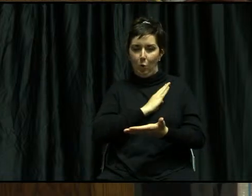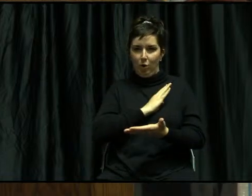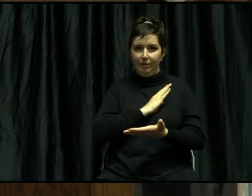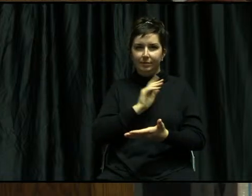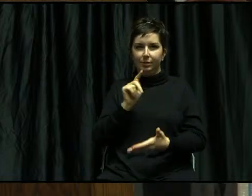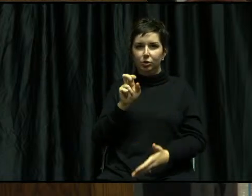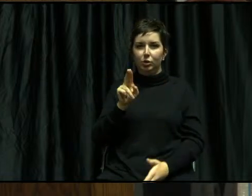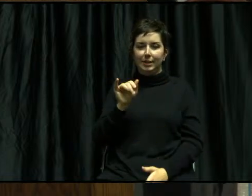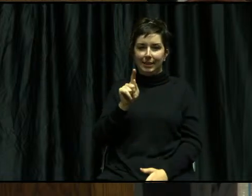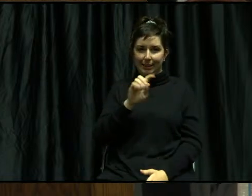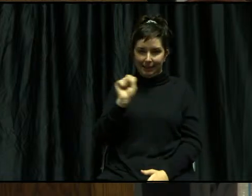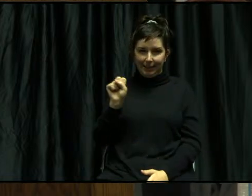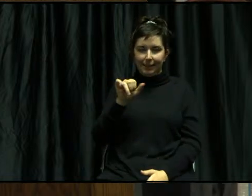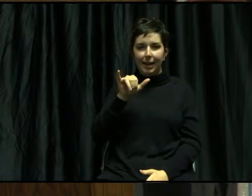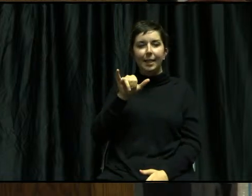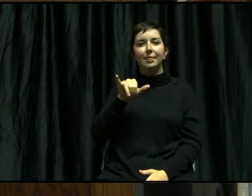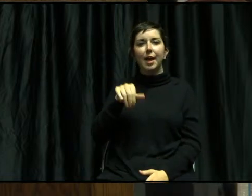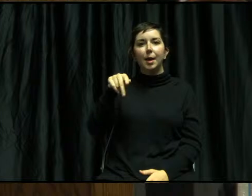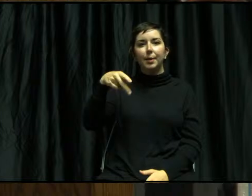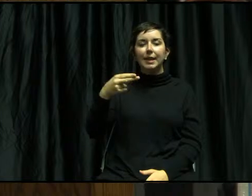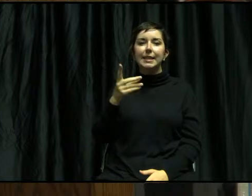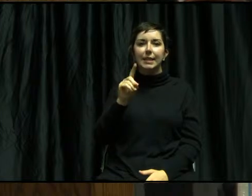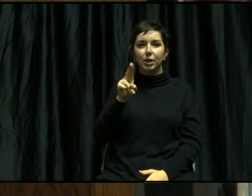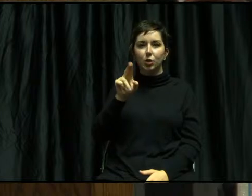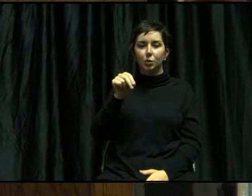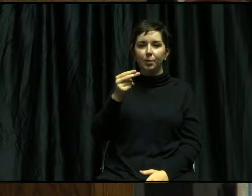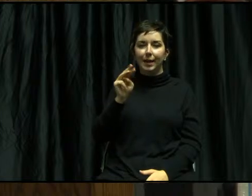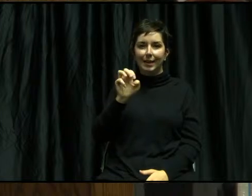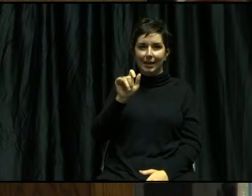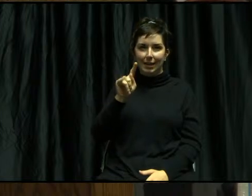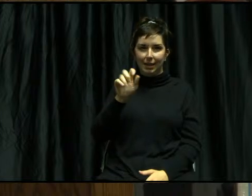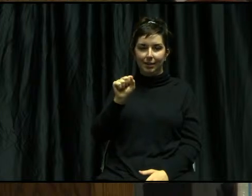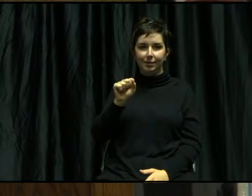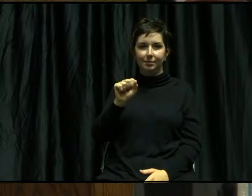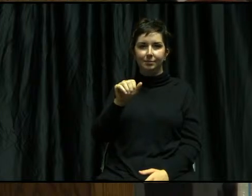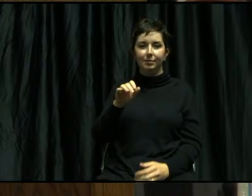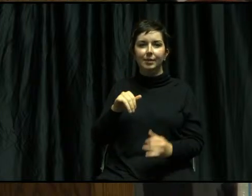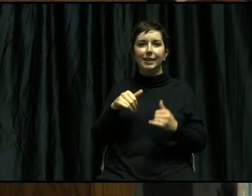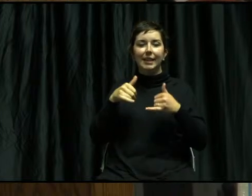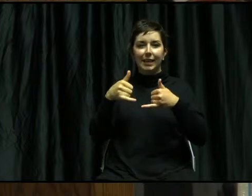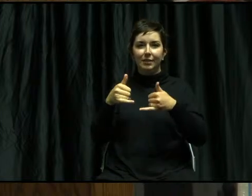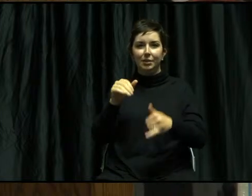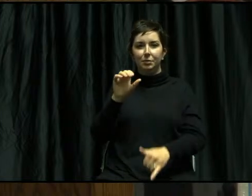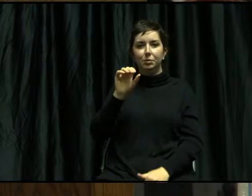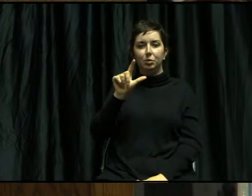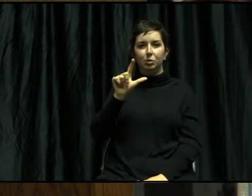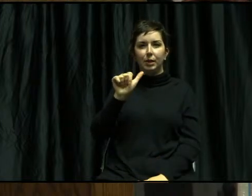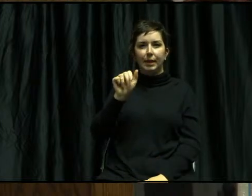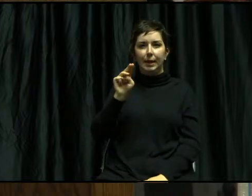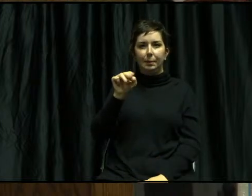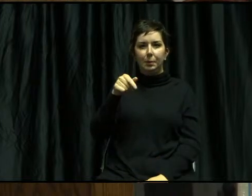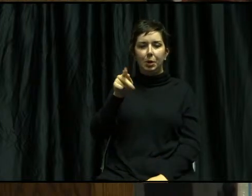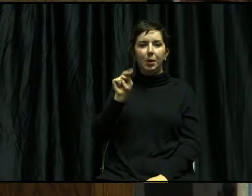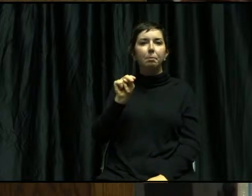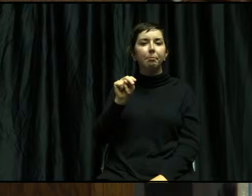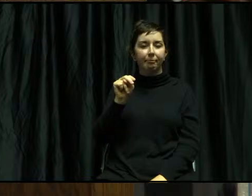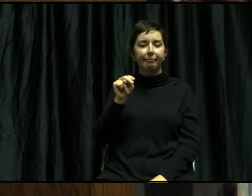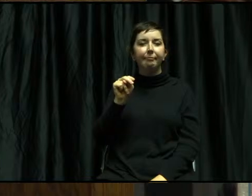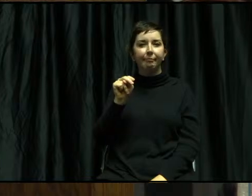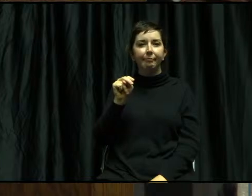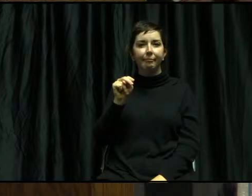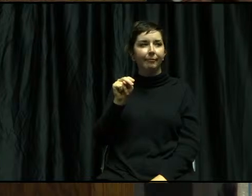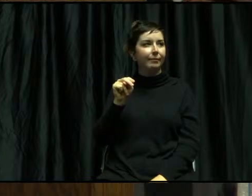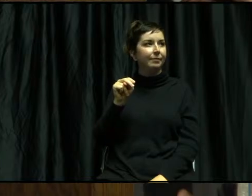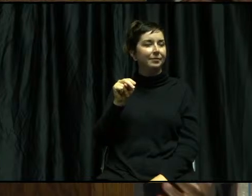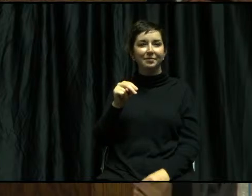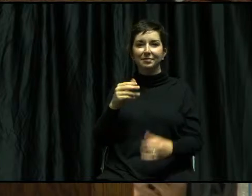degree of Doctor of Humanities be conferred upon Lou Jean Flint. Will LaWinda Downs